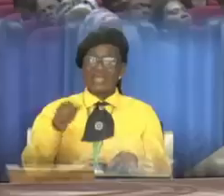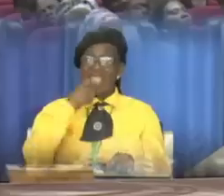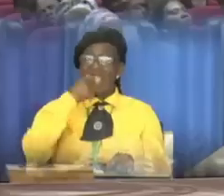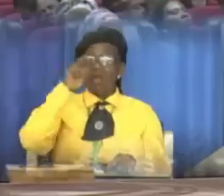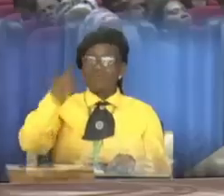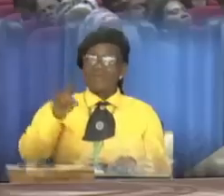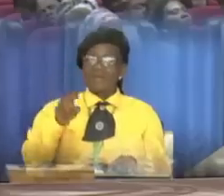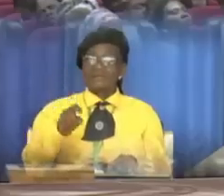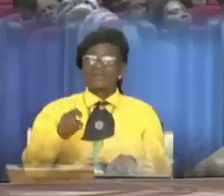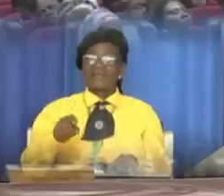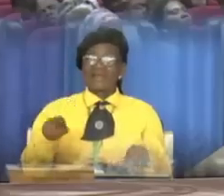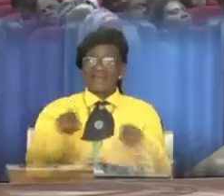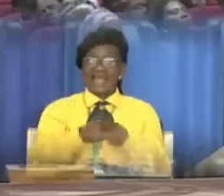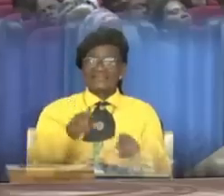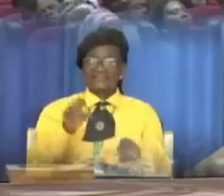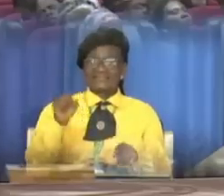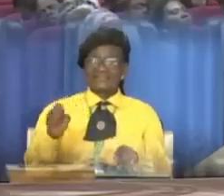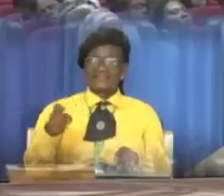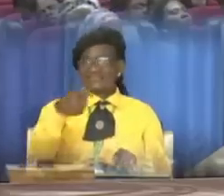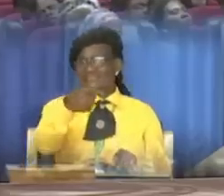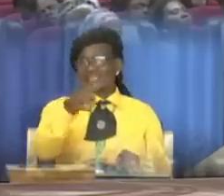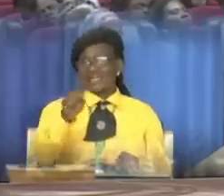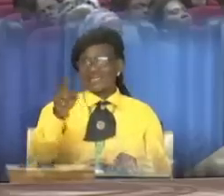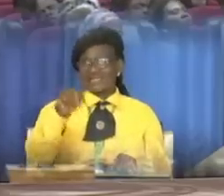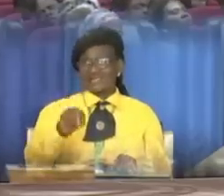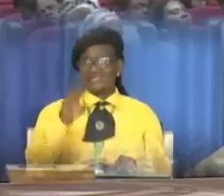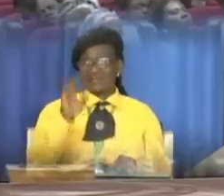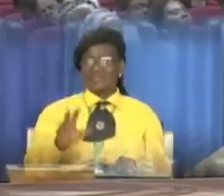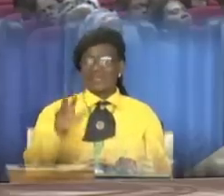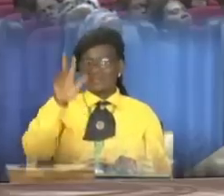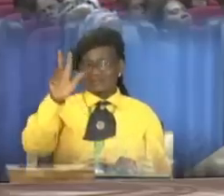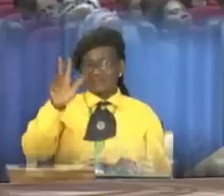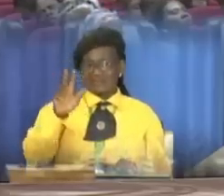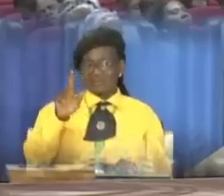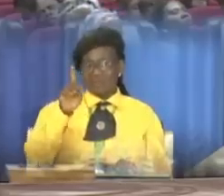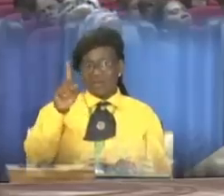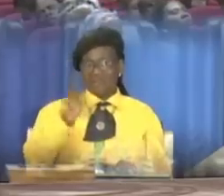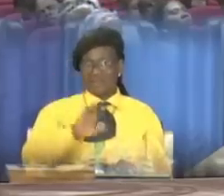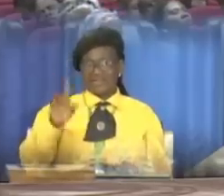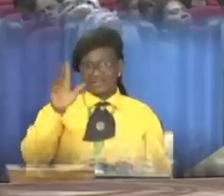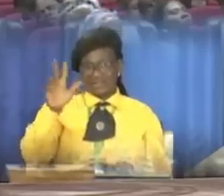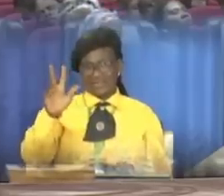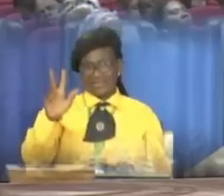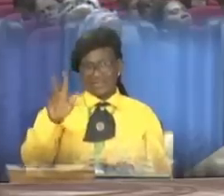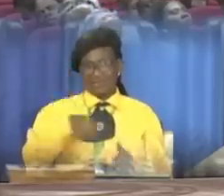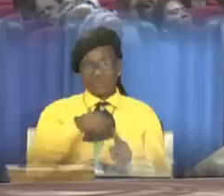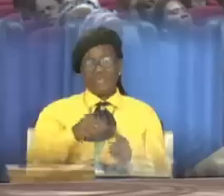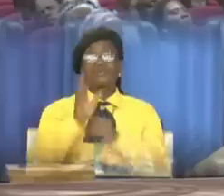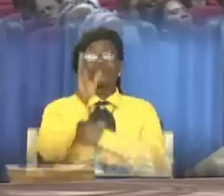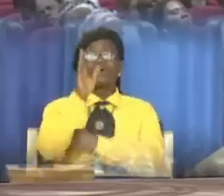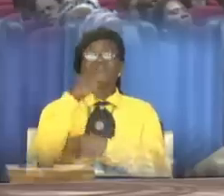here, verse 3. When God said, let there be light, it wasn't begging.